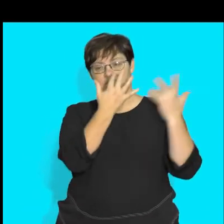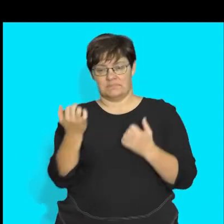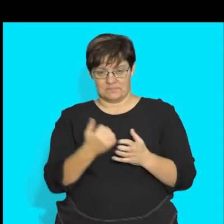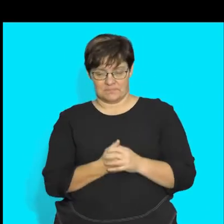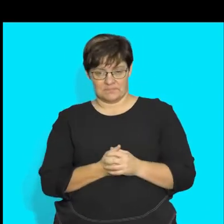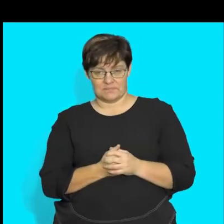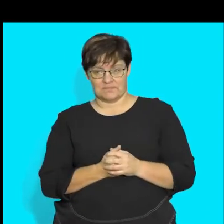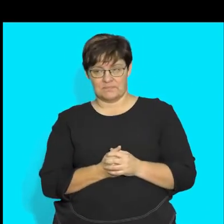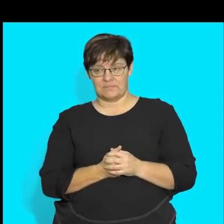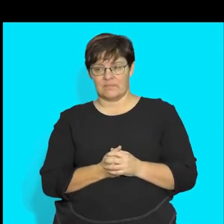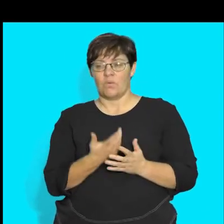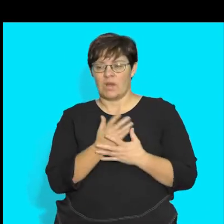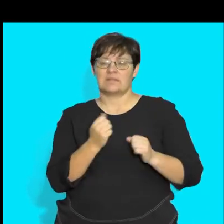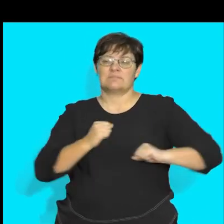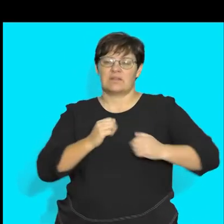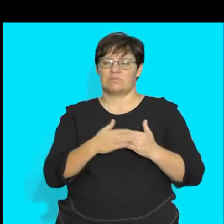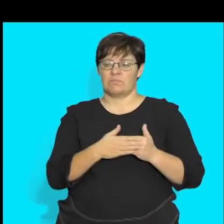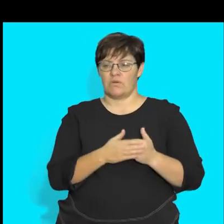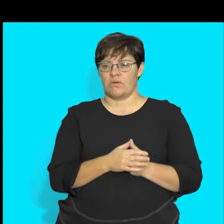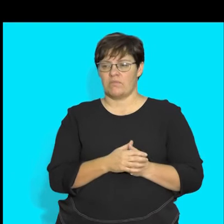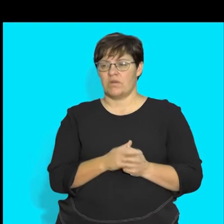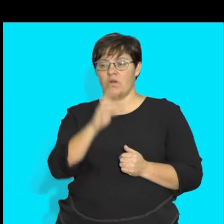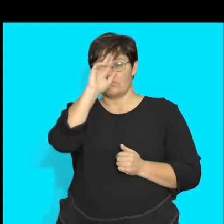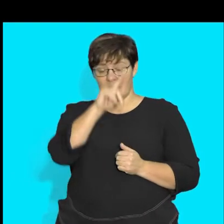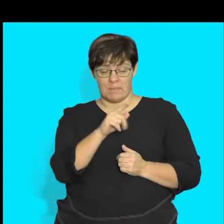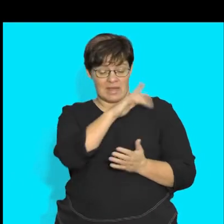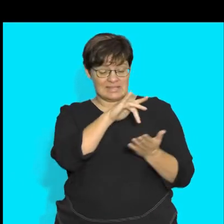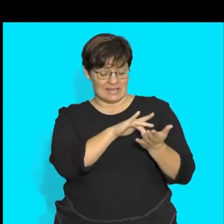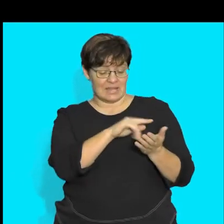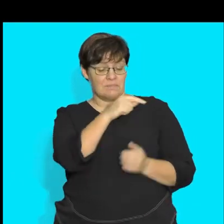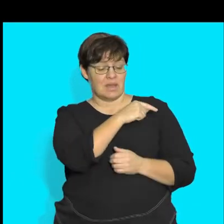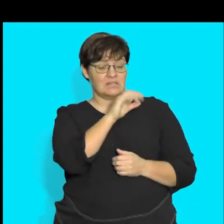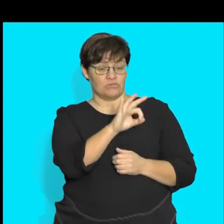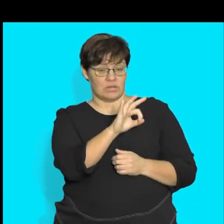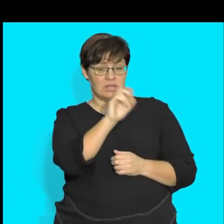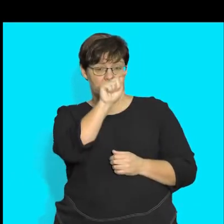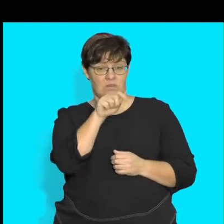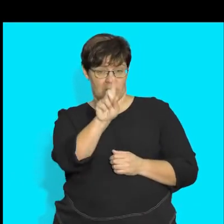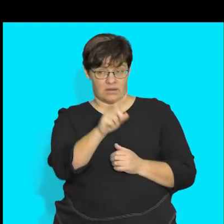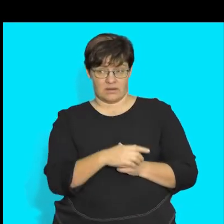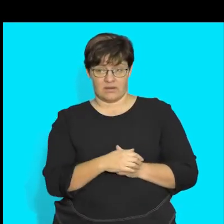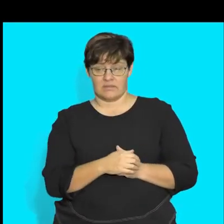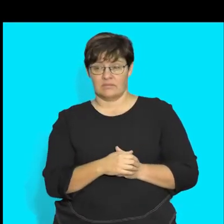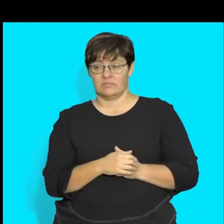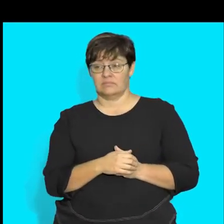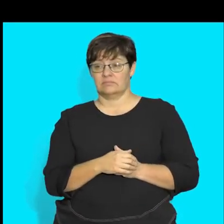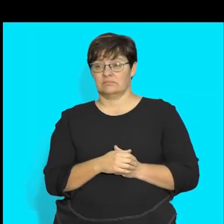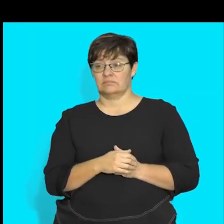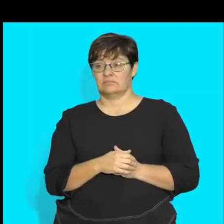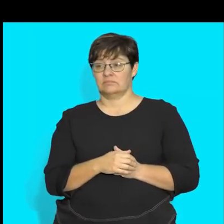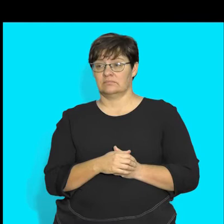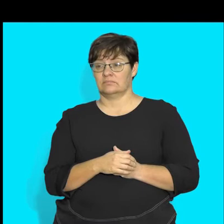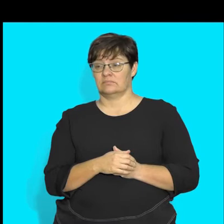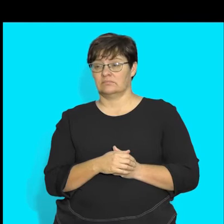So I'm just going to erase everything on my board so that I have a little bit more space to work with. I'm going to remember the center of my circle, minus 3 and 1.